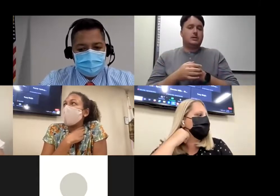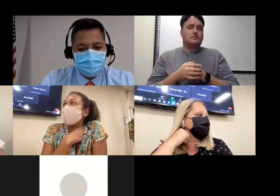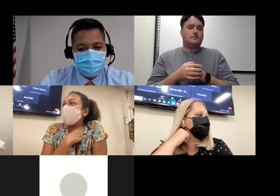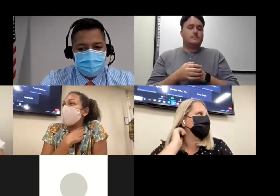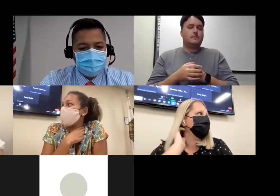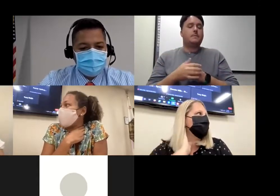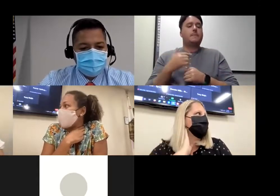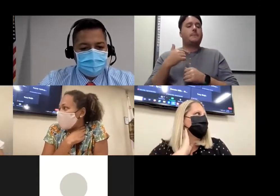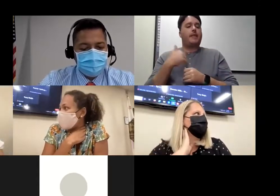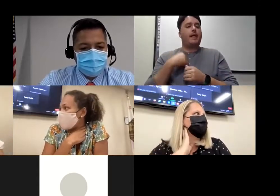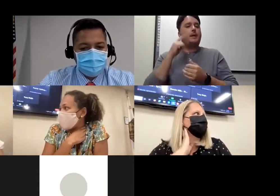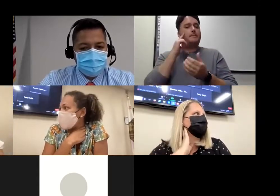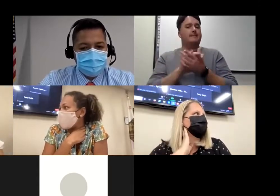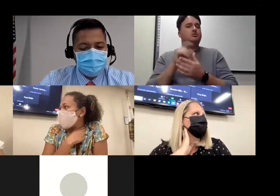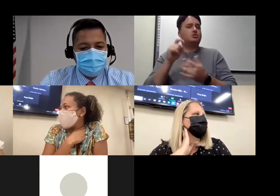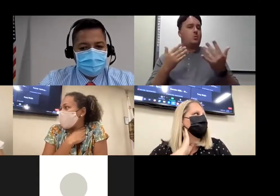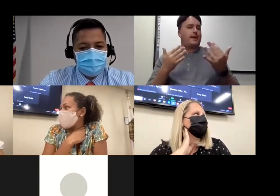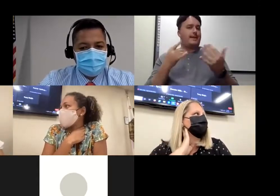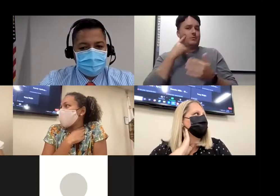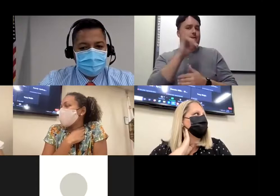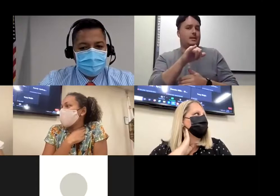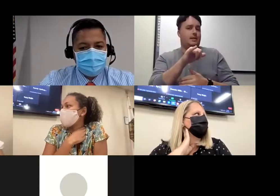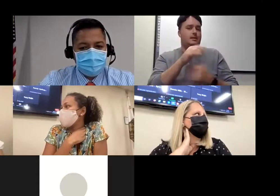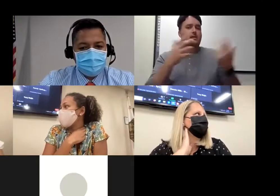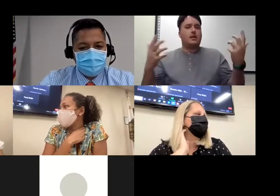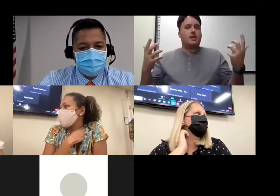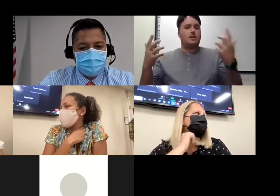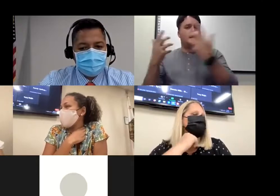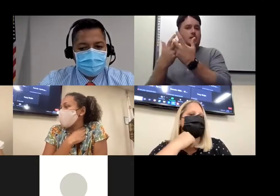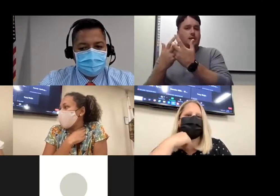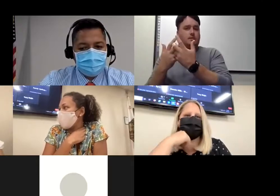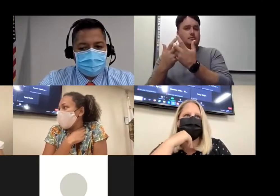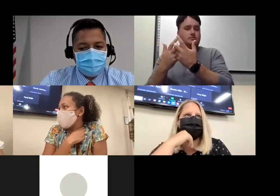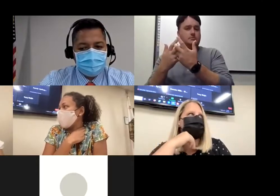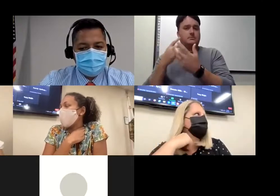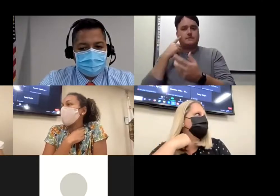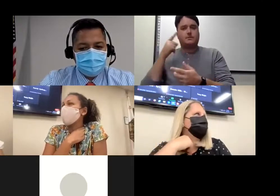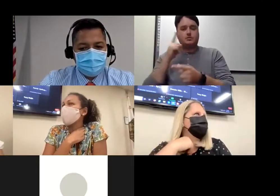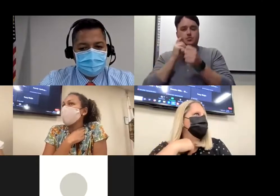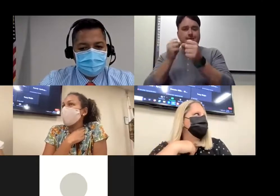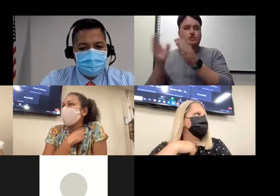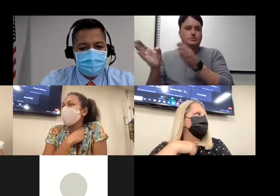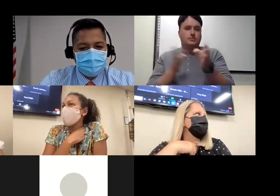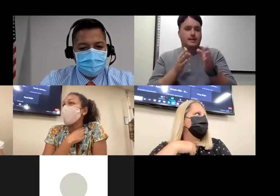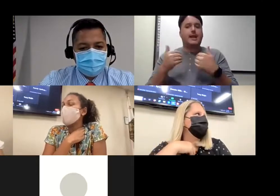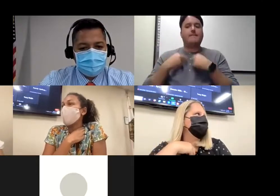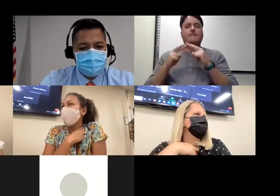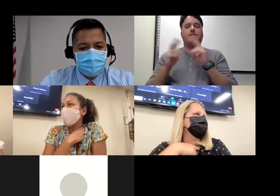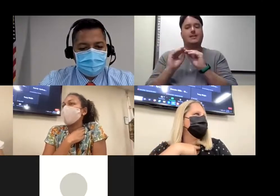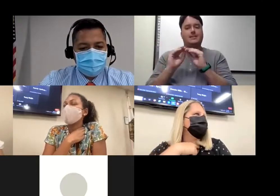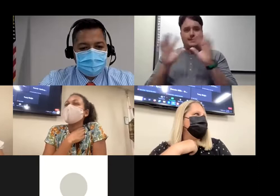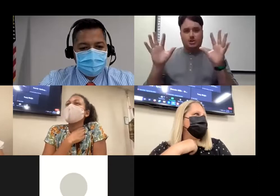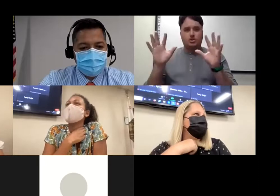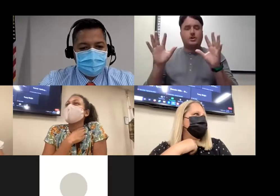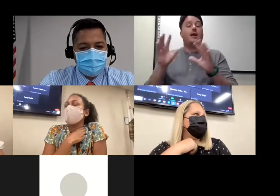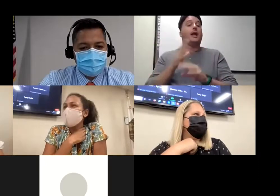I believe we should wait on that and align it to kind of strategic planning and have a really clear, and